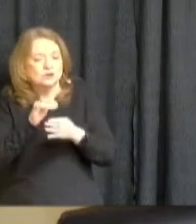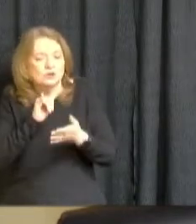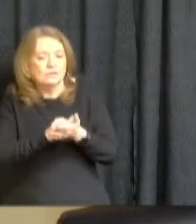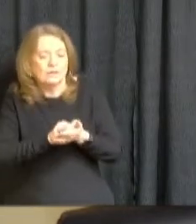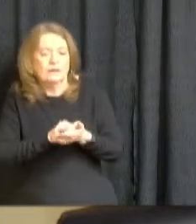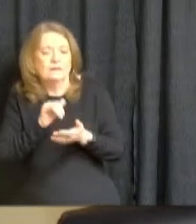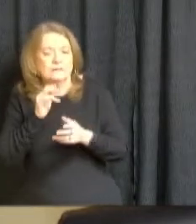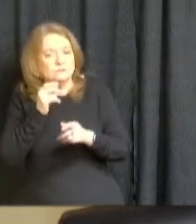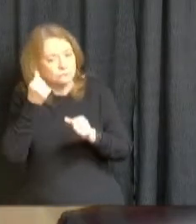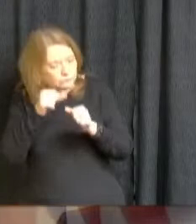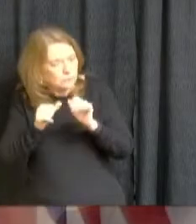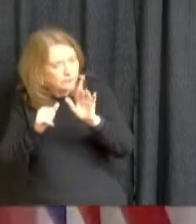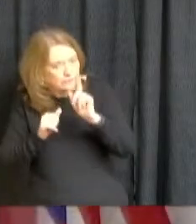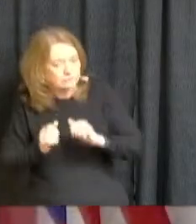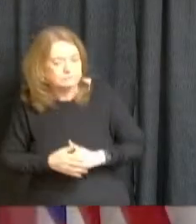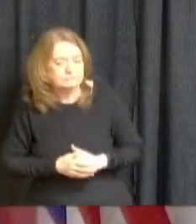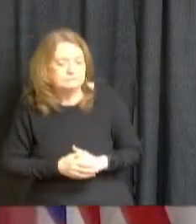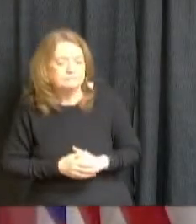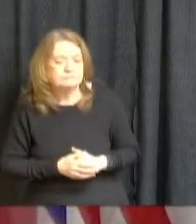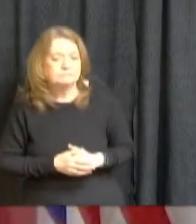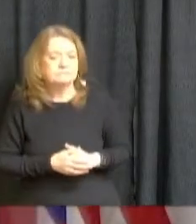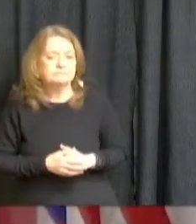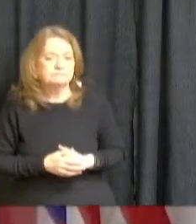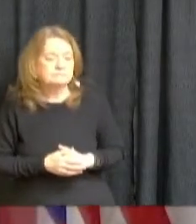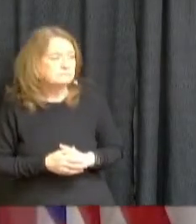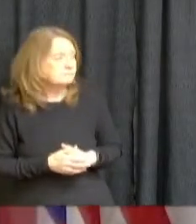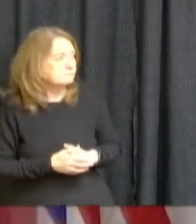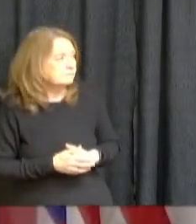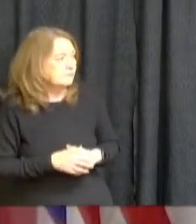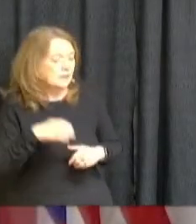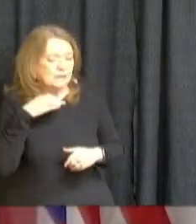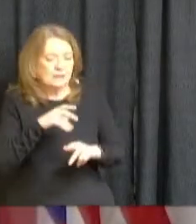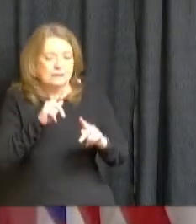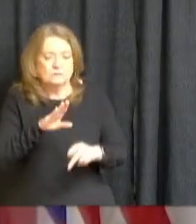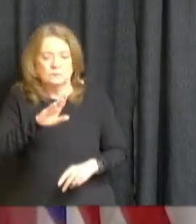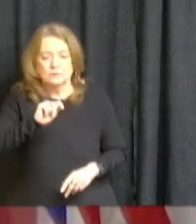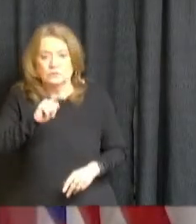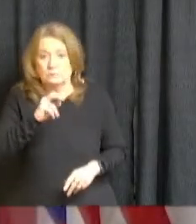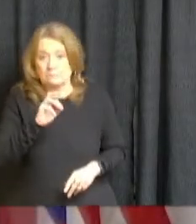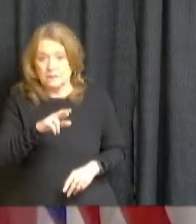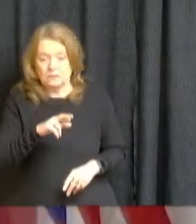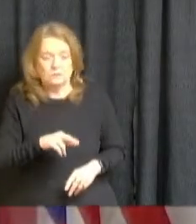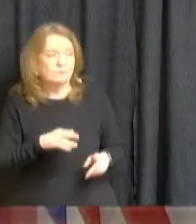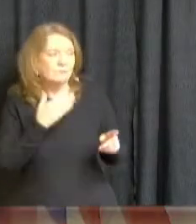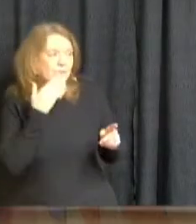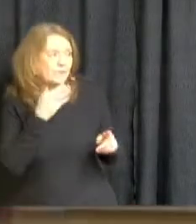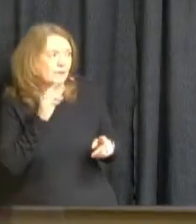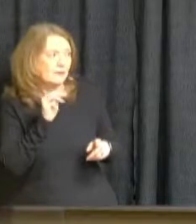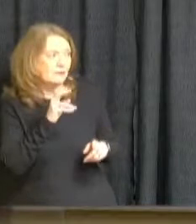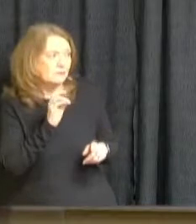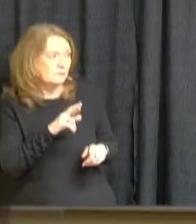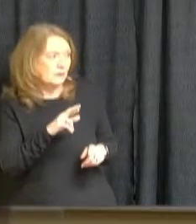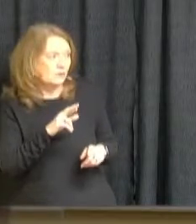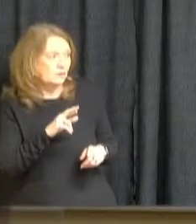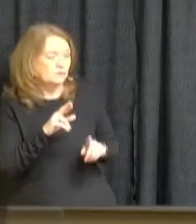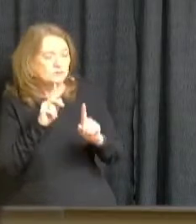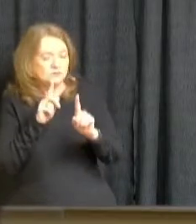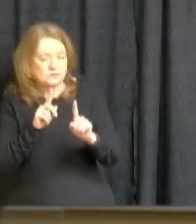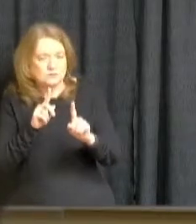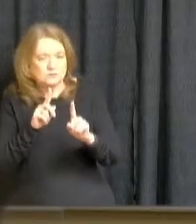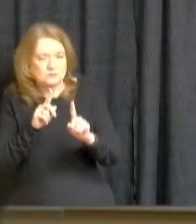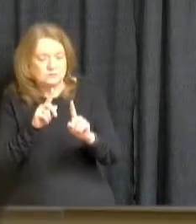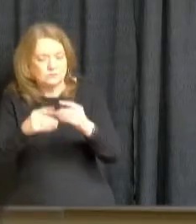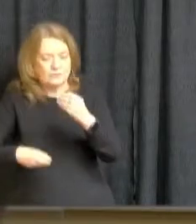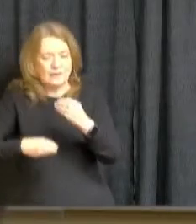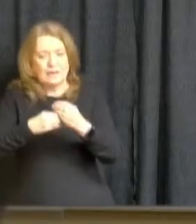and just keep that in mind. Thank you. Councilperson Butler, you're recognized. Thanks, Mayor. Just to piggyback off